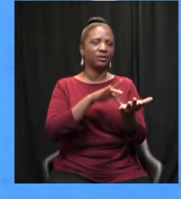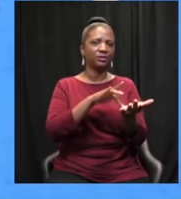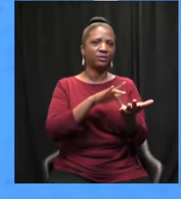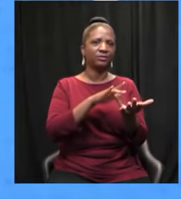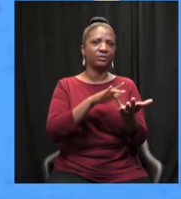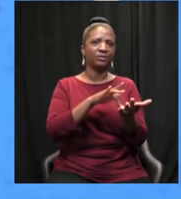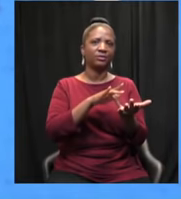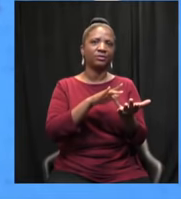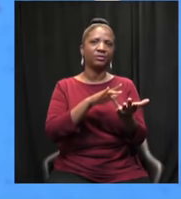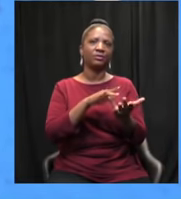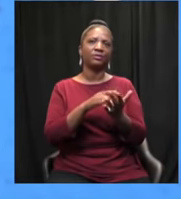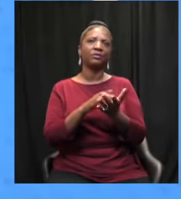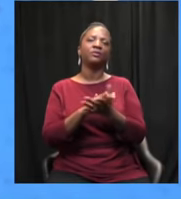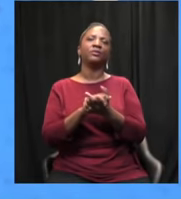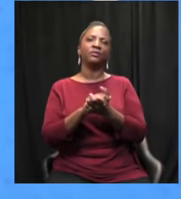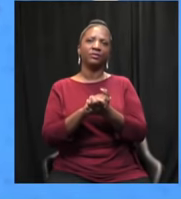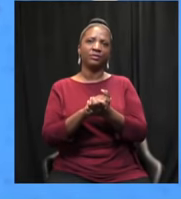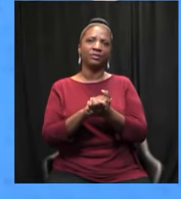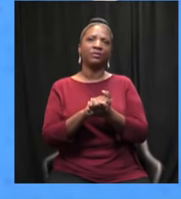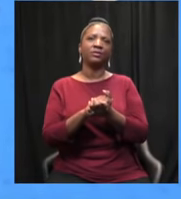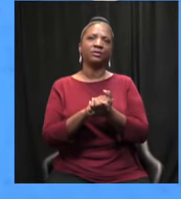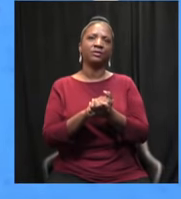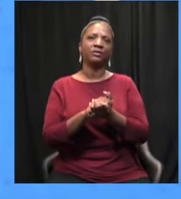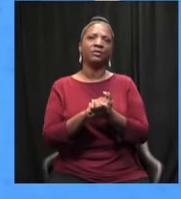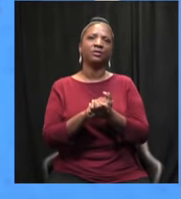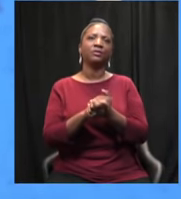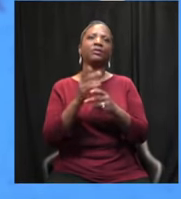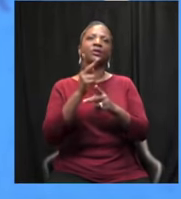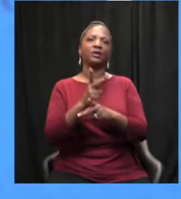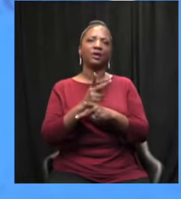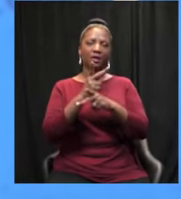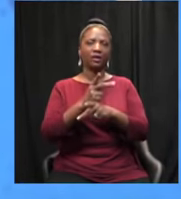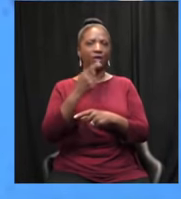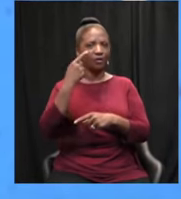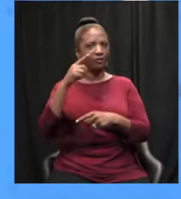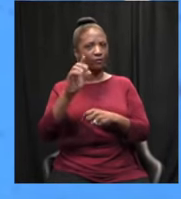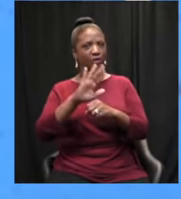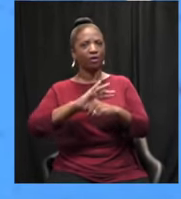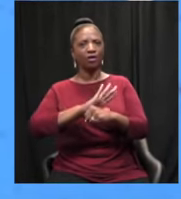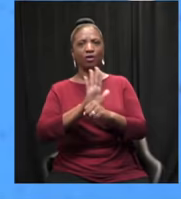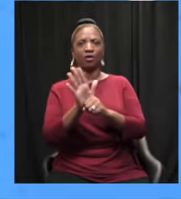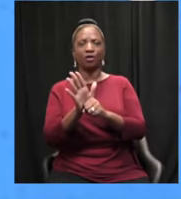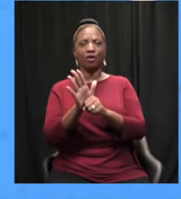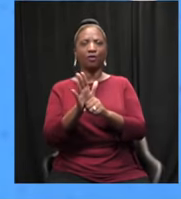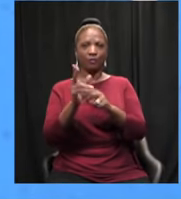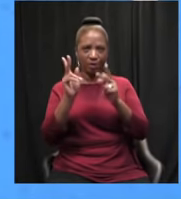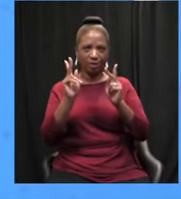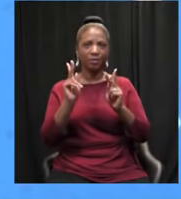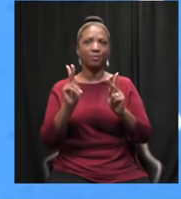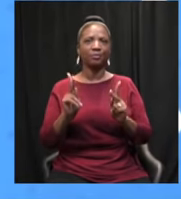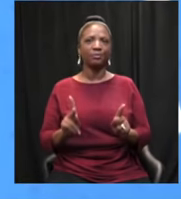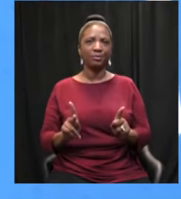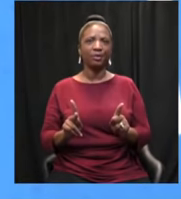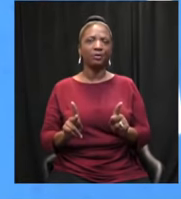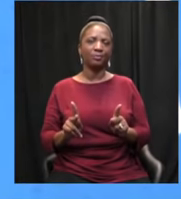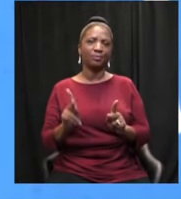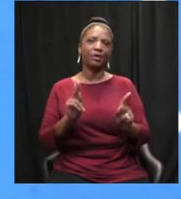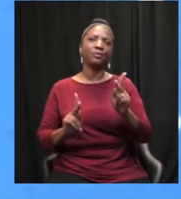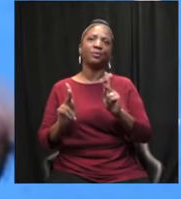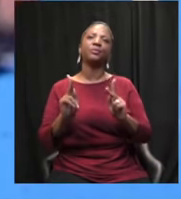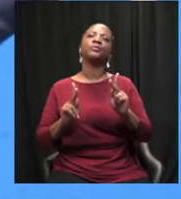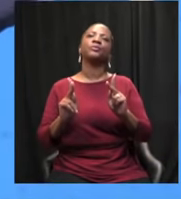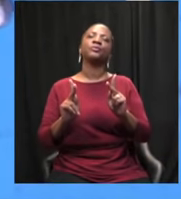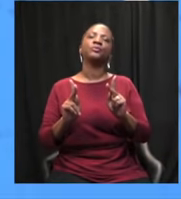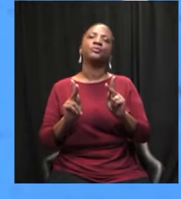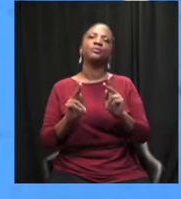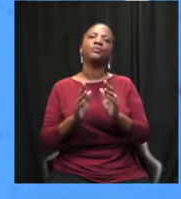are going through so much right now as they are caring for COVID patients, as they're working so hard. Would you stand? So we go cover both of